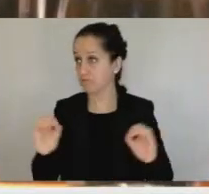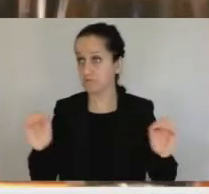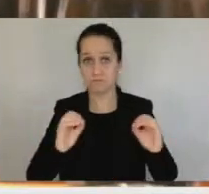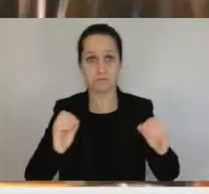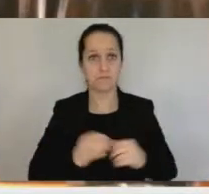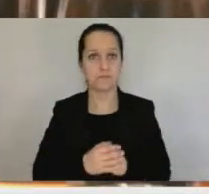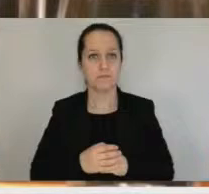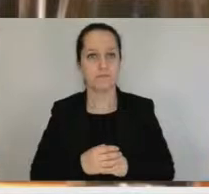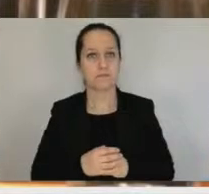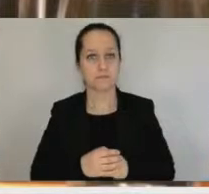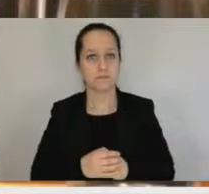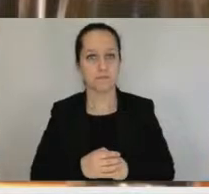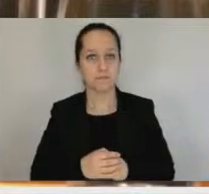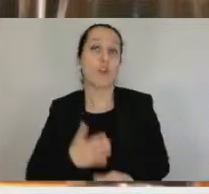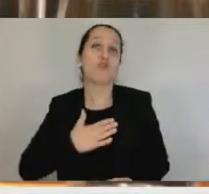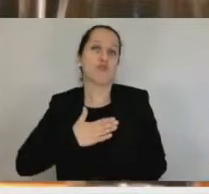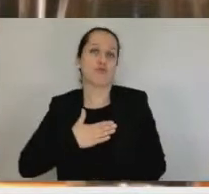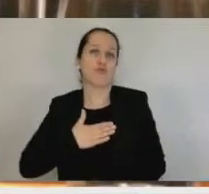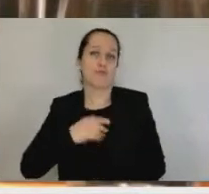Well, let me